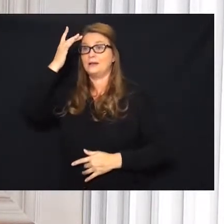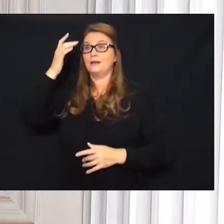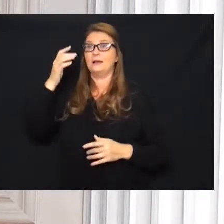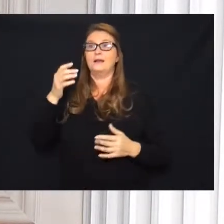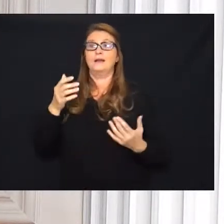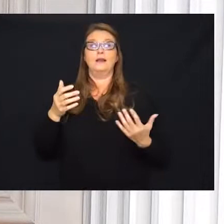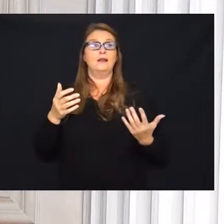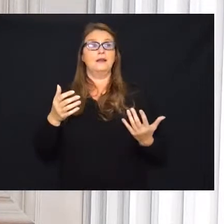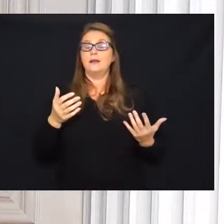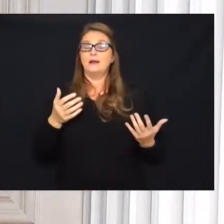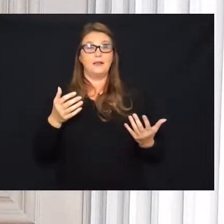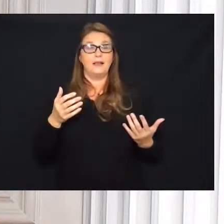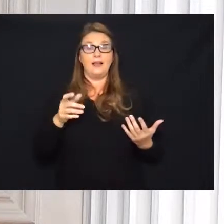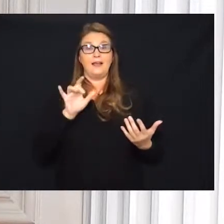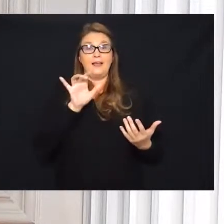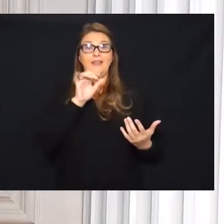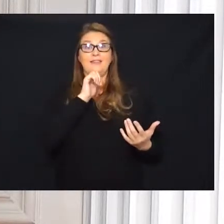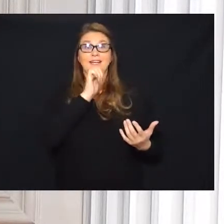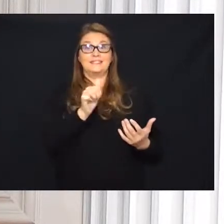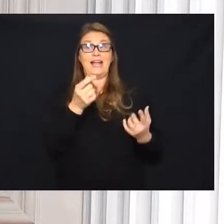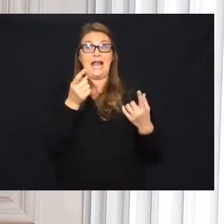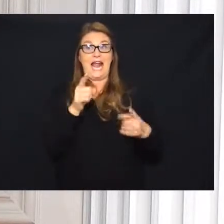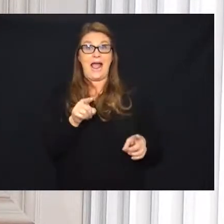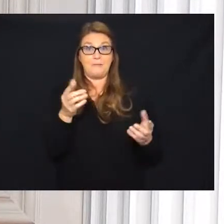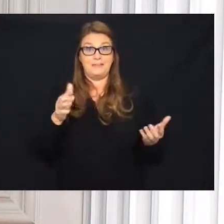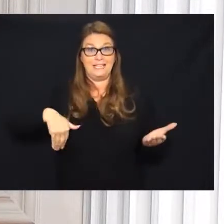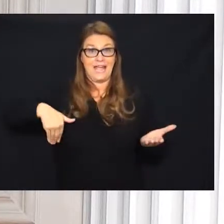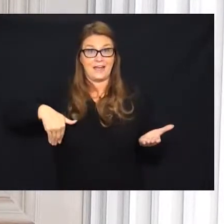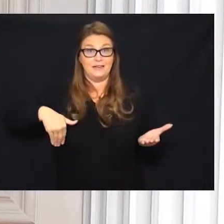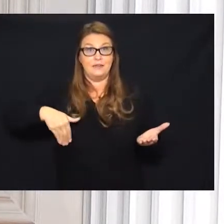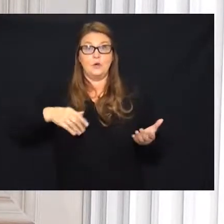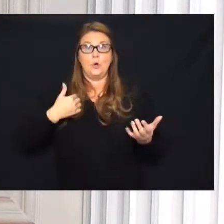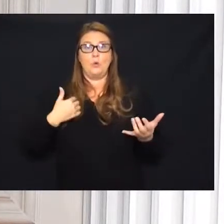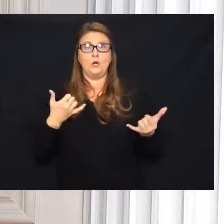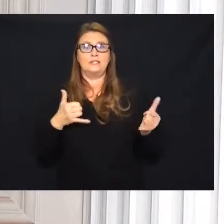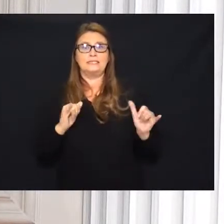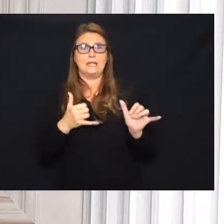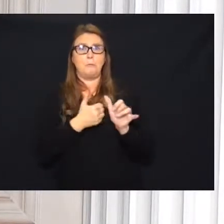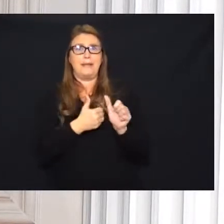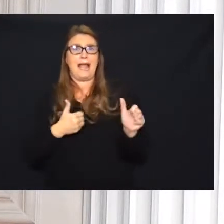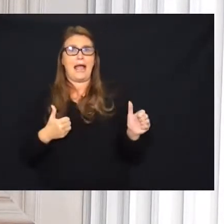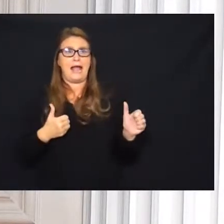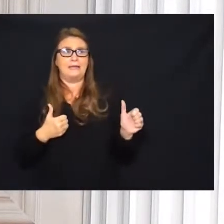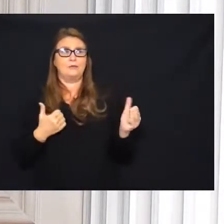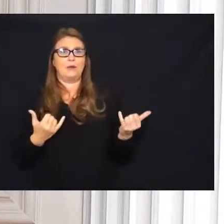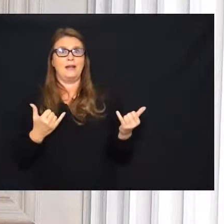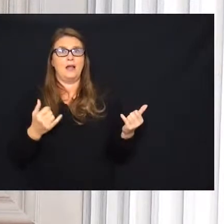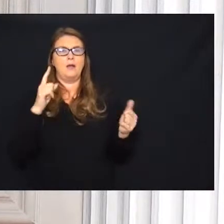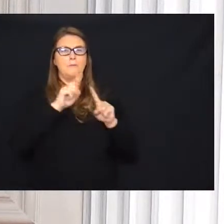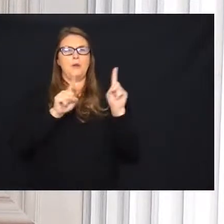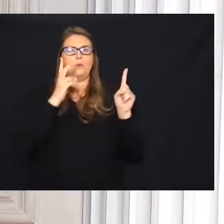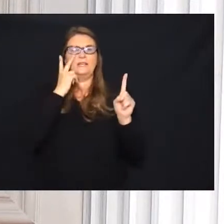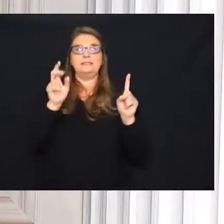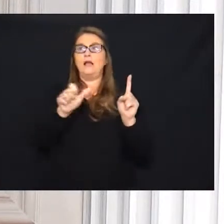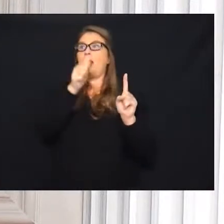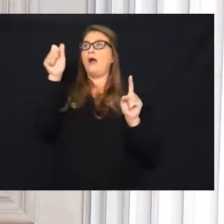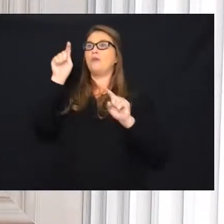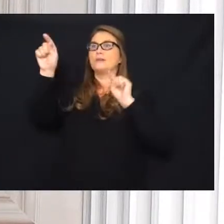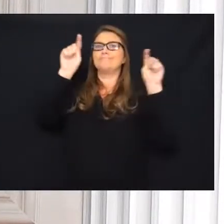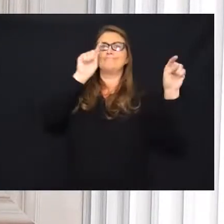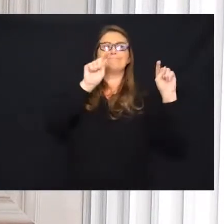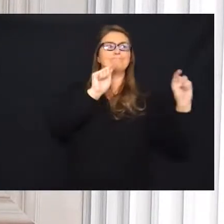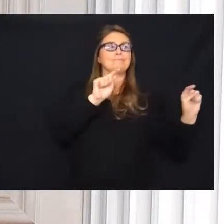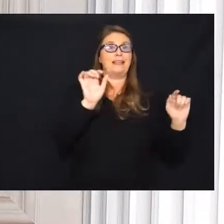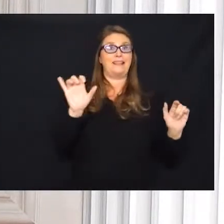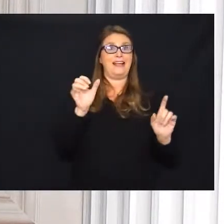that has not yet gone through our population. We're still behind. So we're seeing the cases go way up, but we have not even